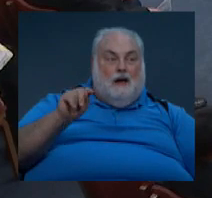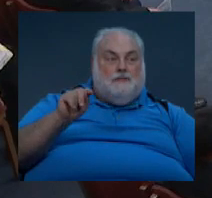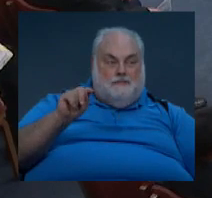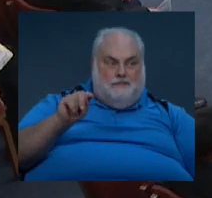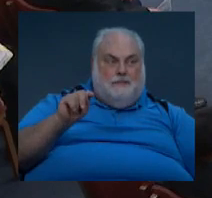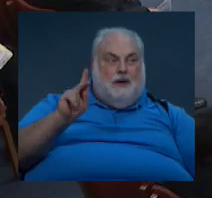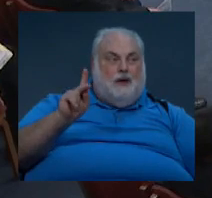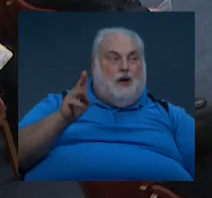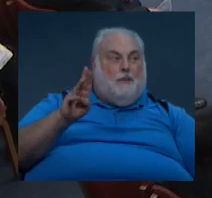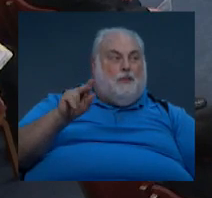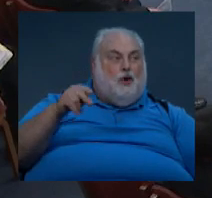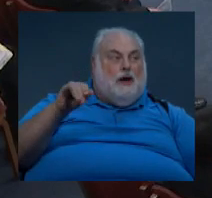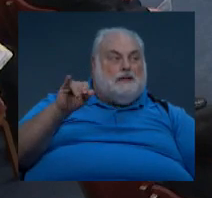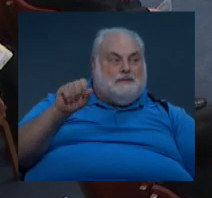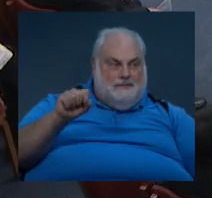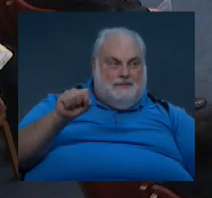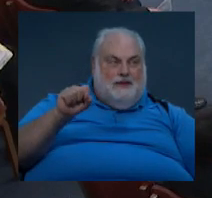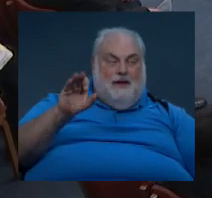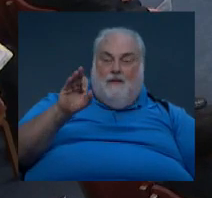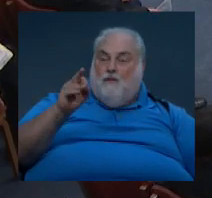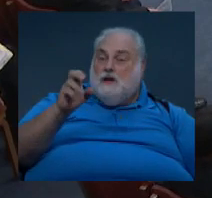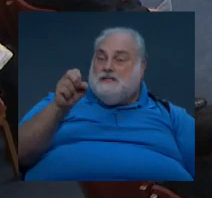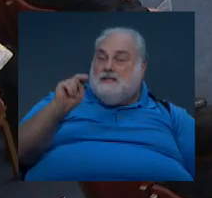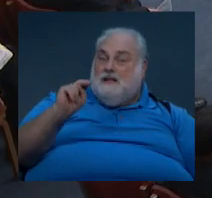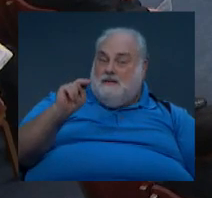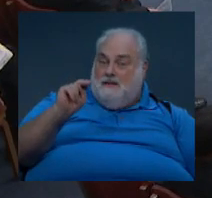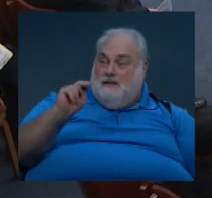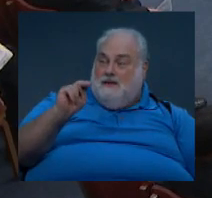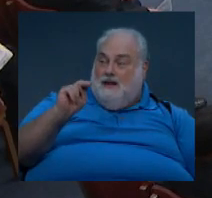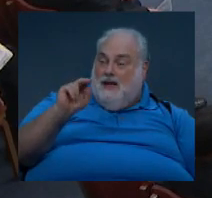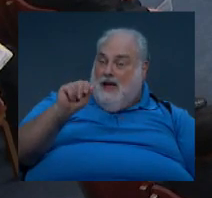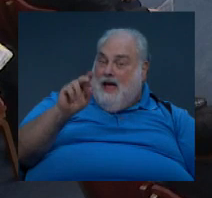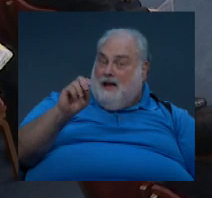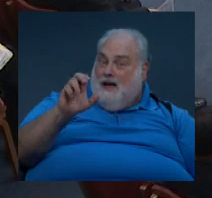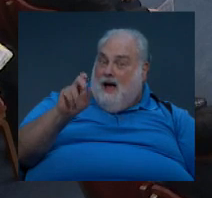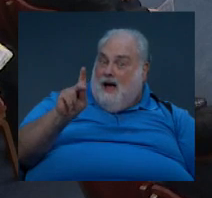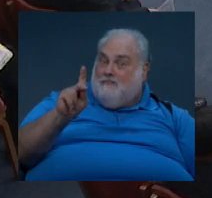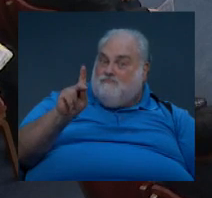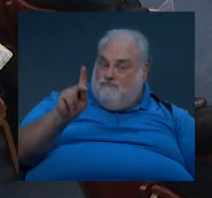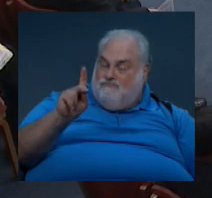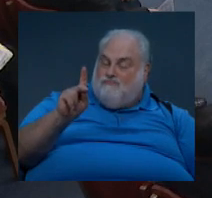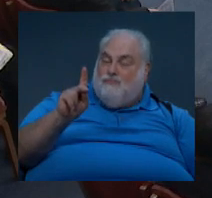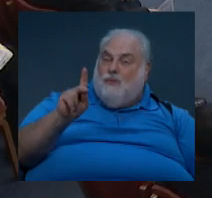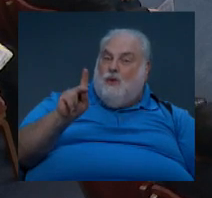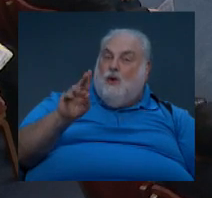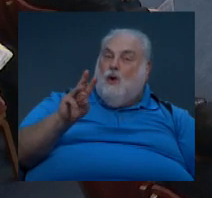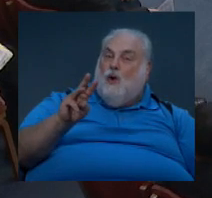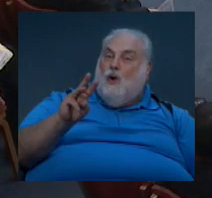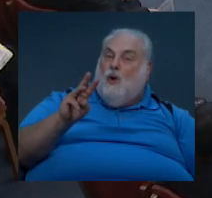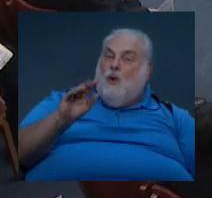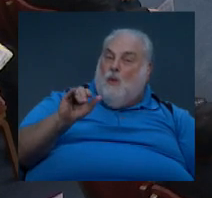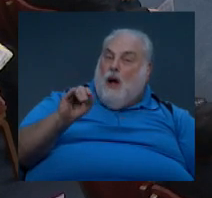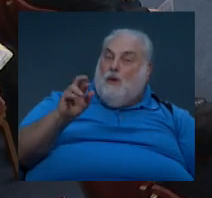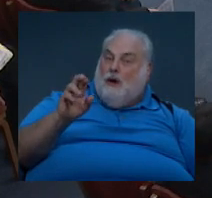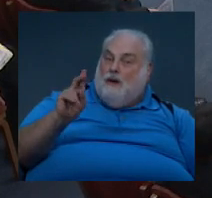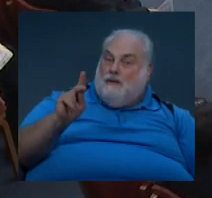Compuris, Director Fortson, Director Adcock, Vice Mayor